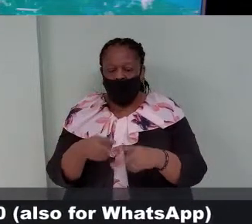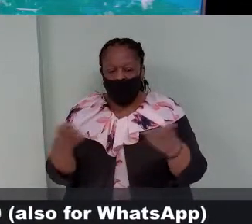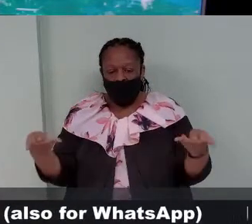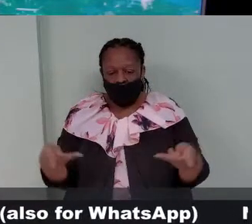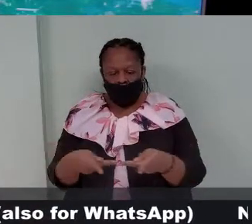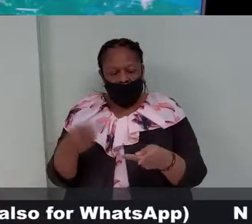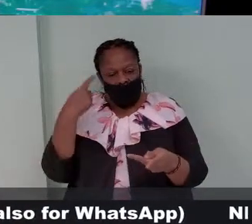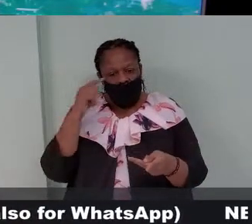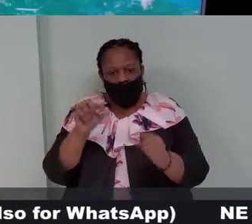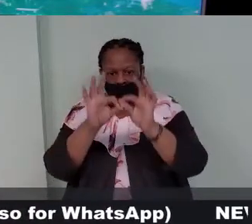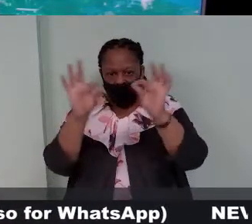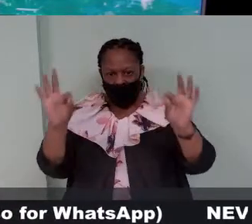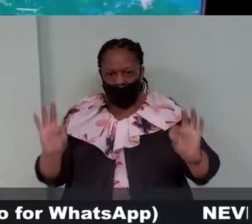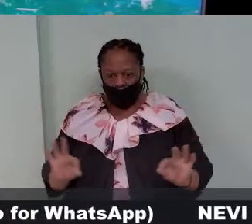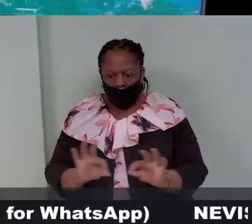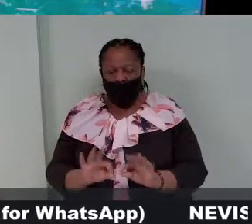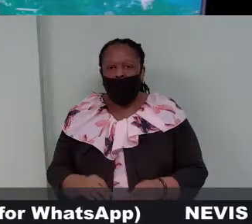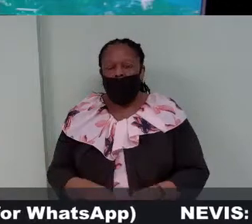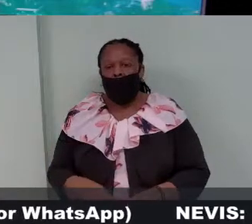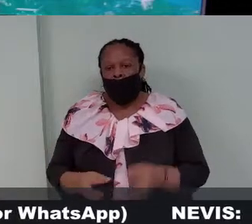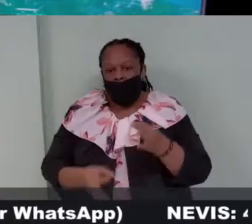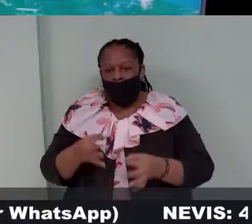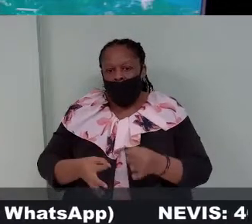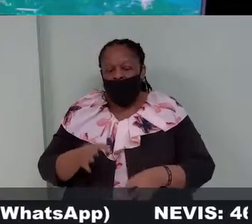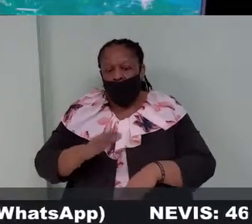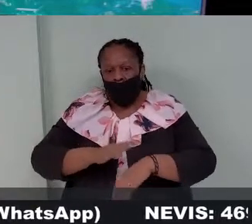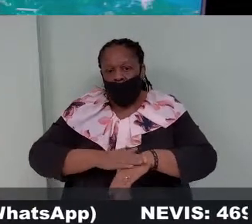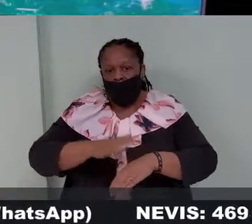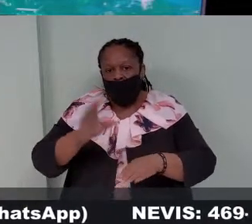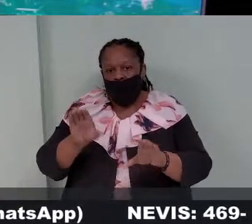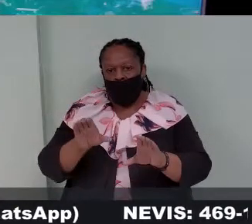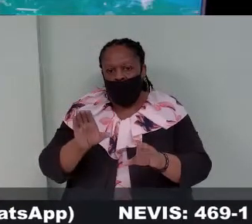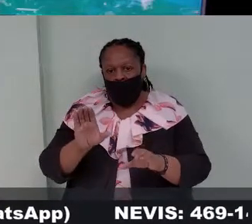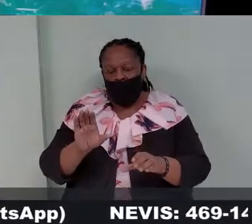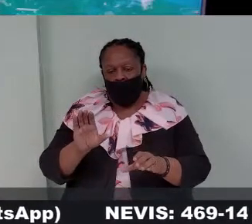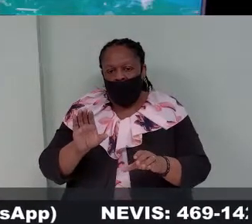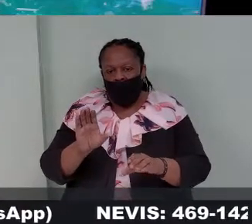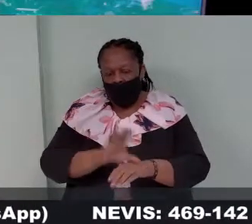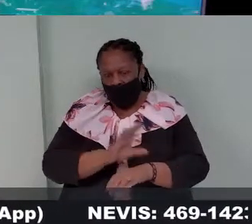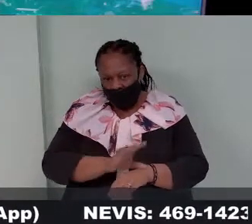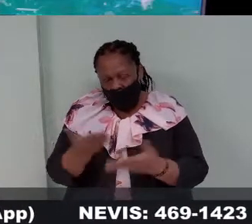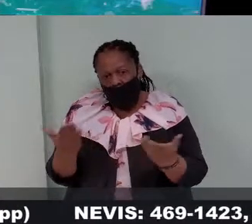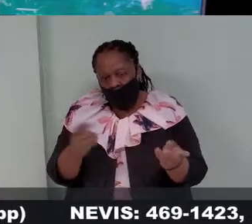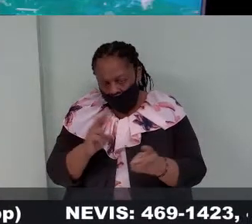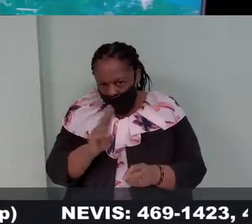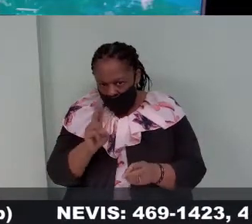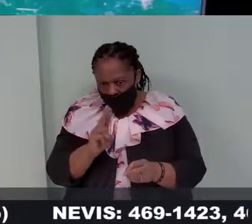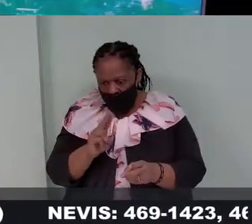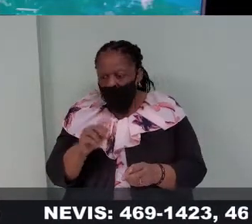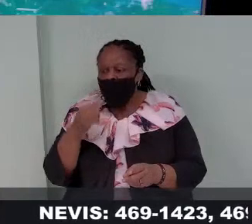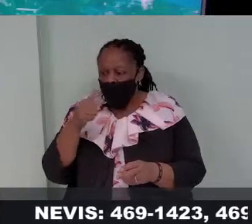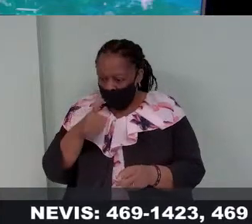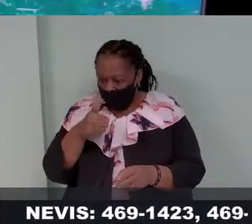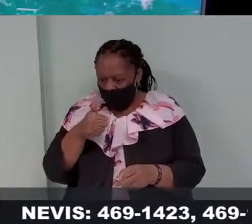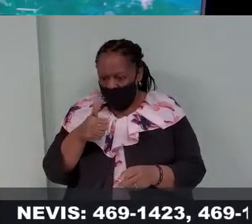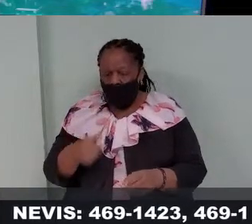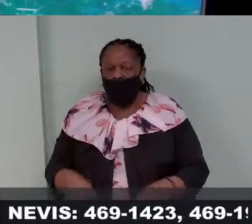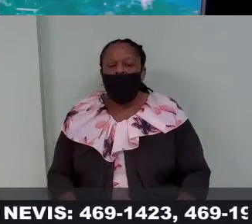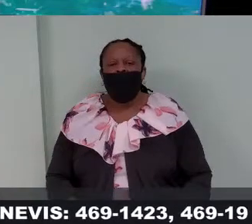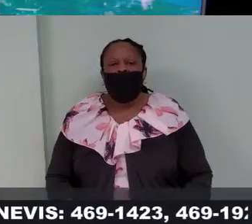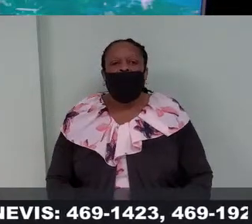to verify documentation process in a more efficient and quicker way. So I want to